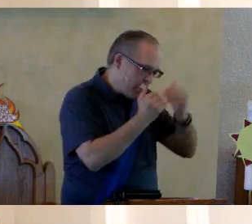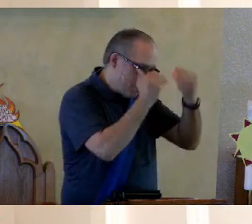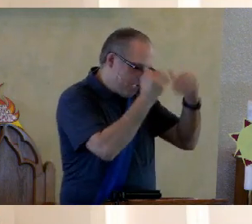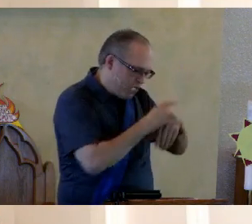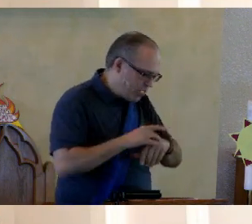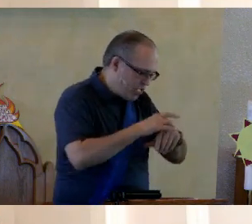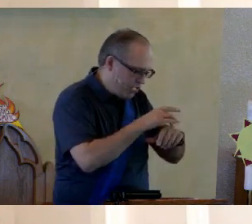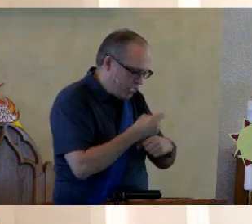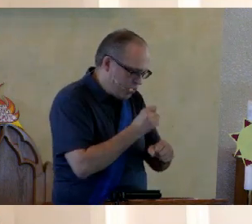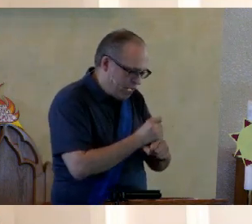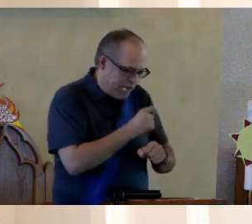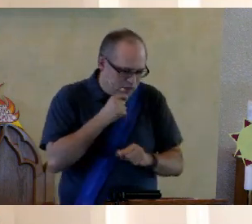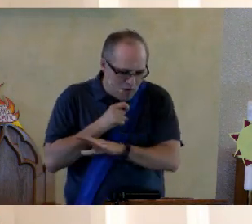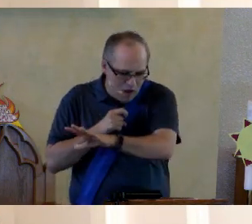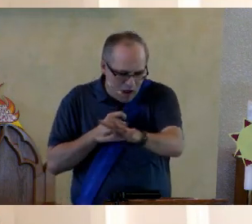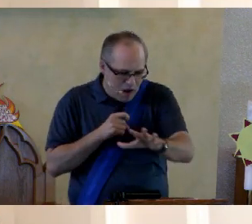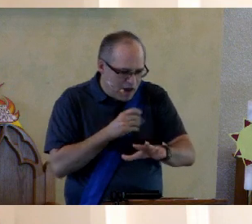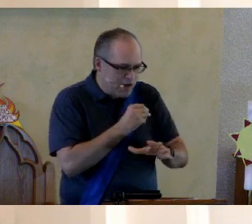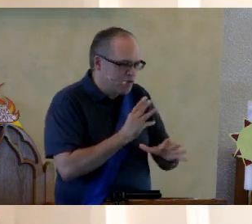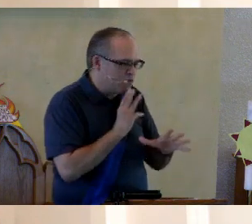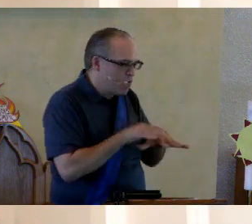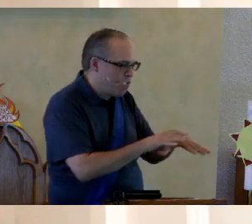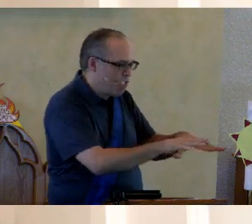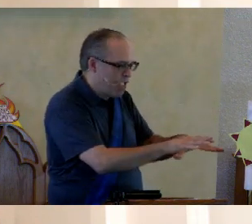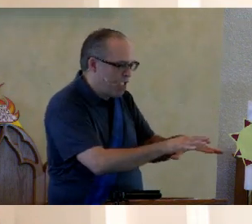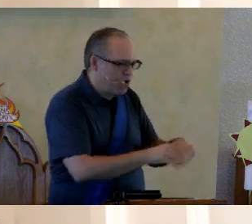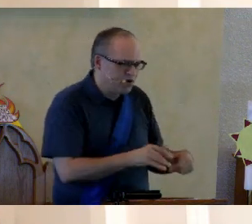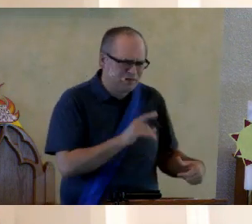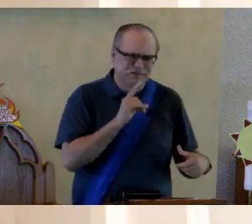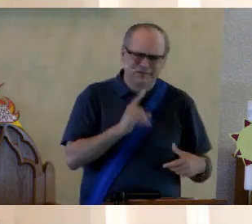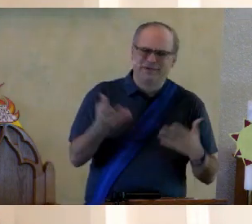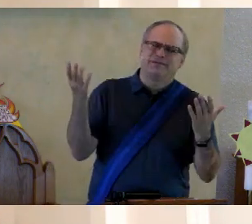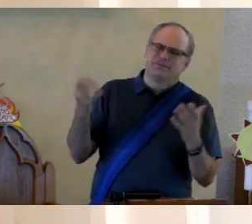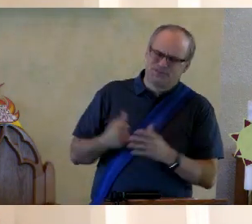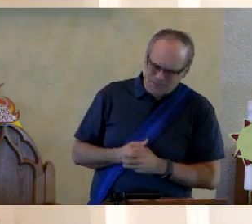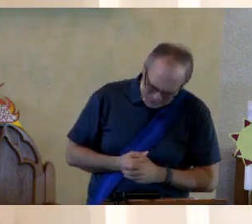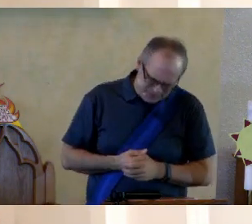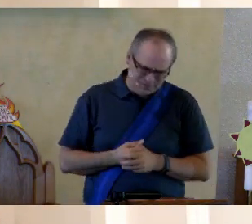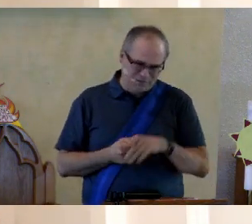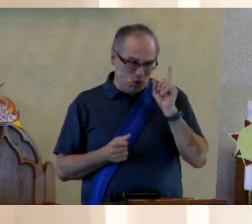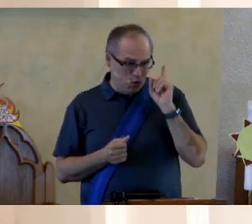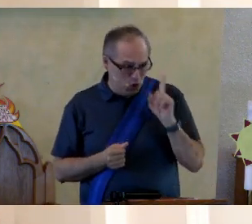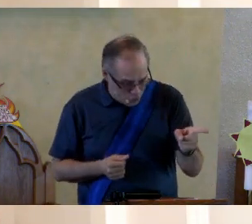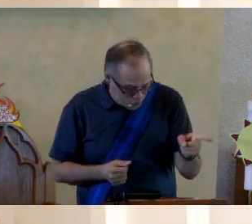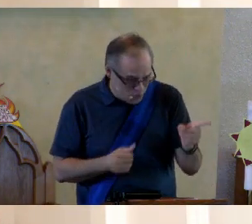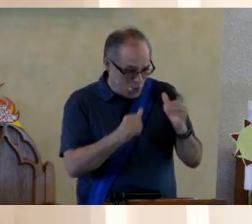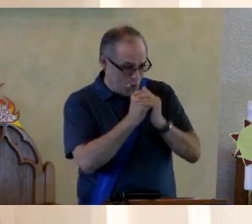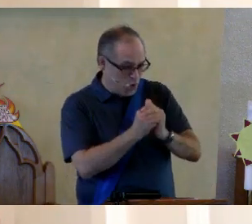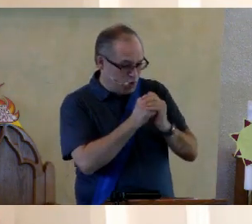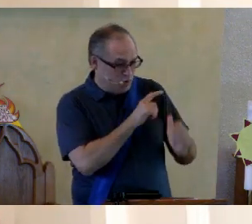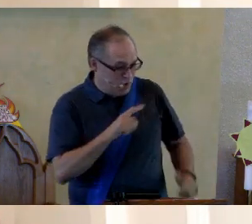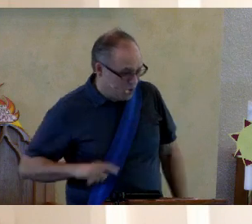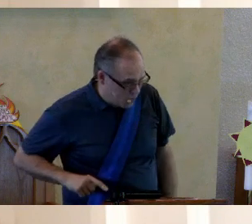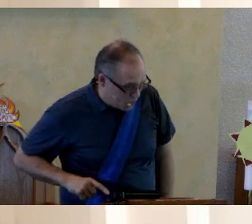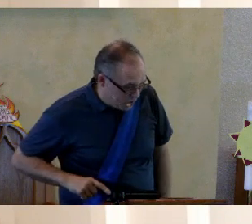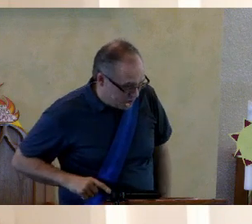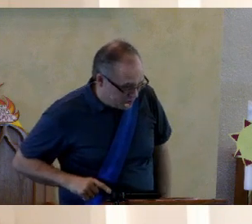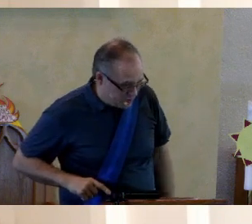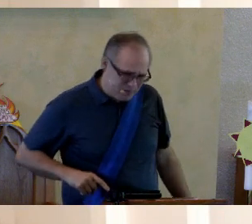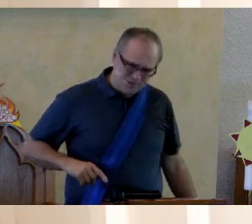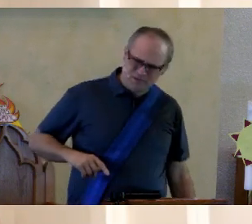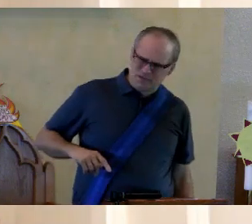and the dry land." "Really, Jonah? Really? You worship the Lord, huh? But all the while you are